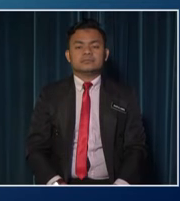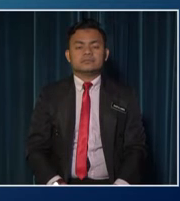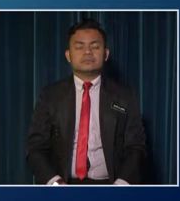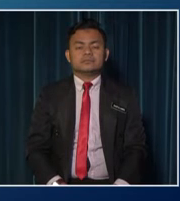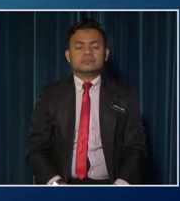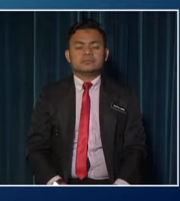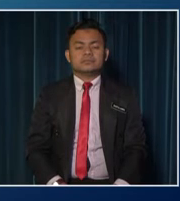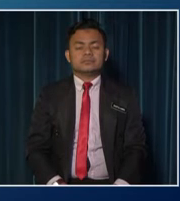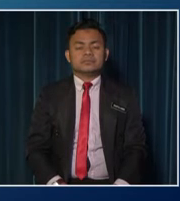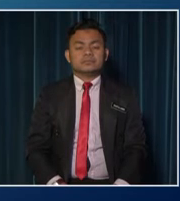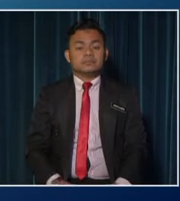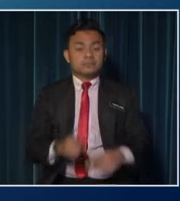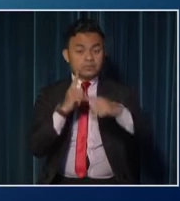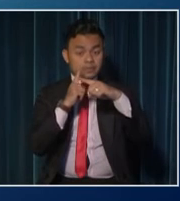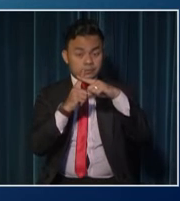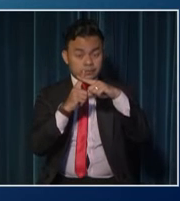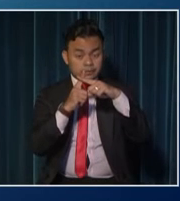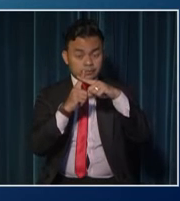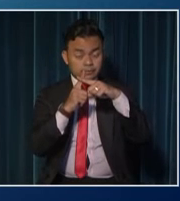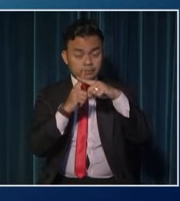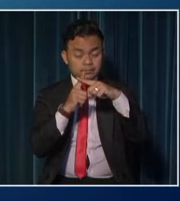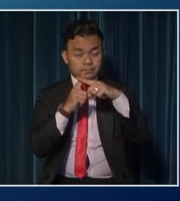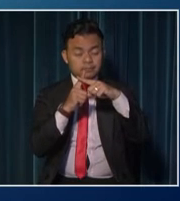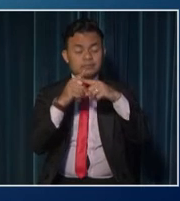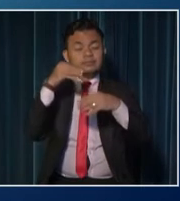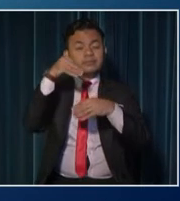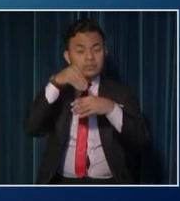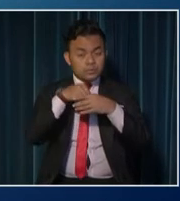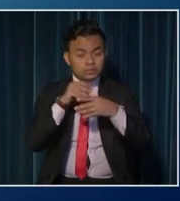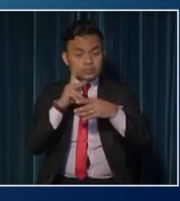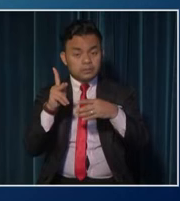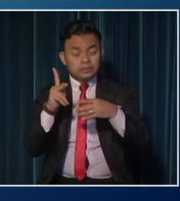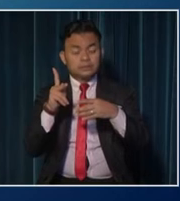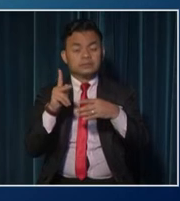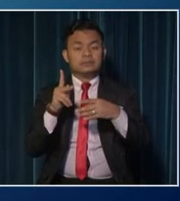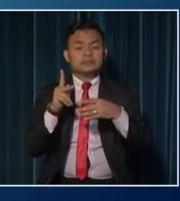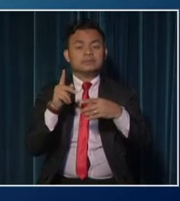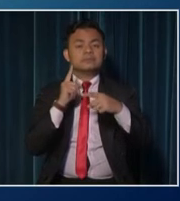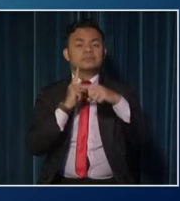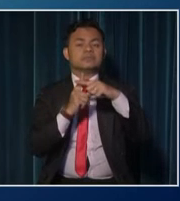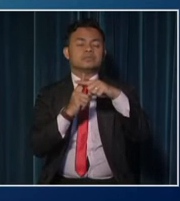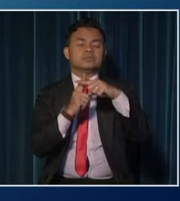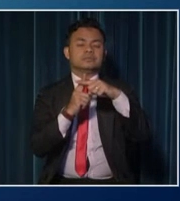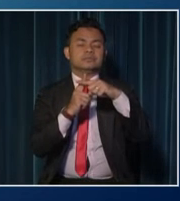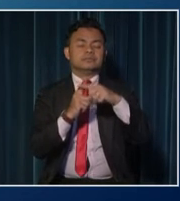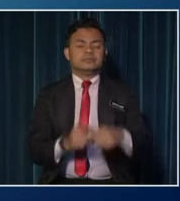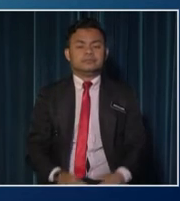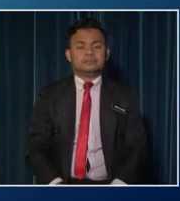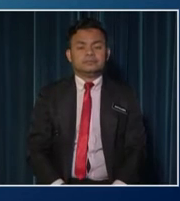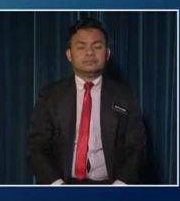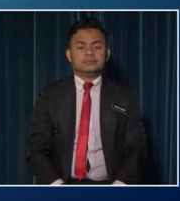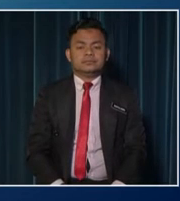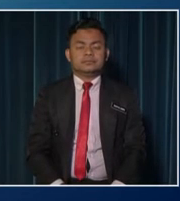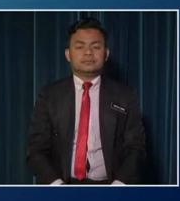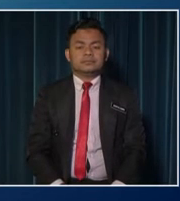The positive terminal of the dry cell should be installed in the positive terminal of the dry